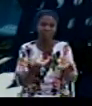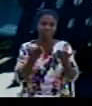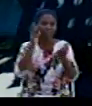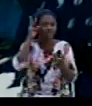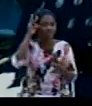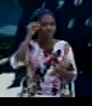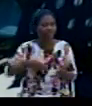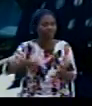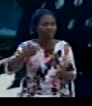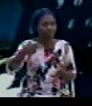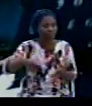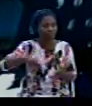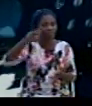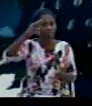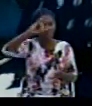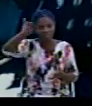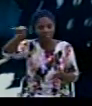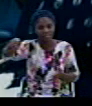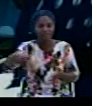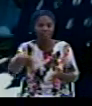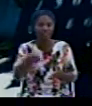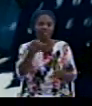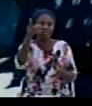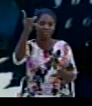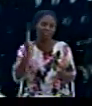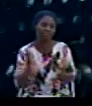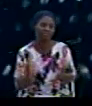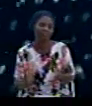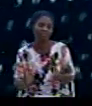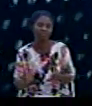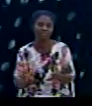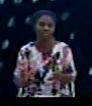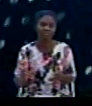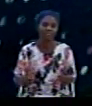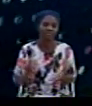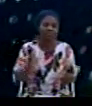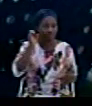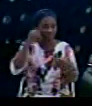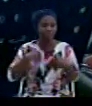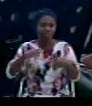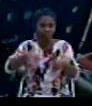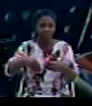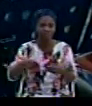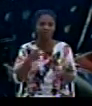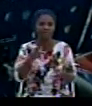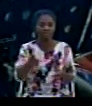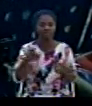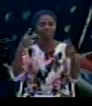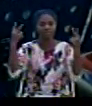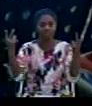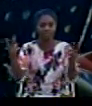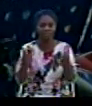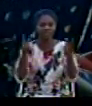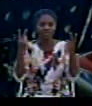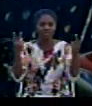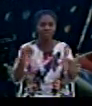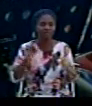higher, Jehovah. I will lift him. I say, giving you victory.